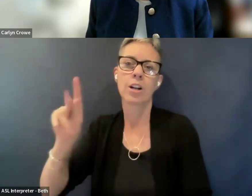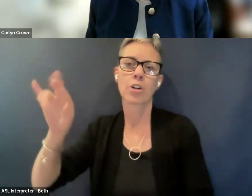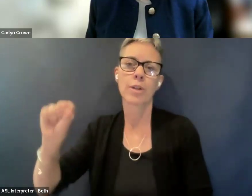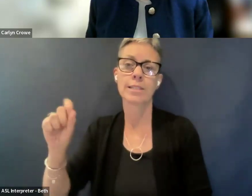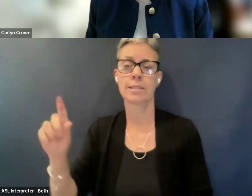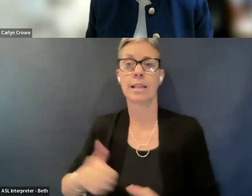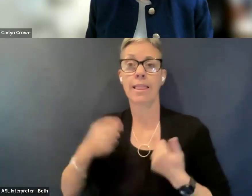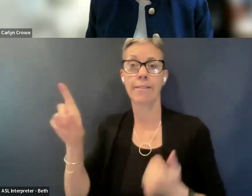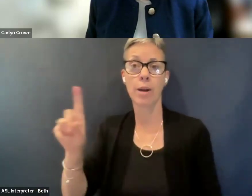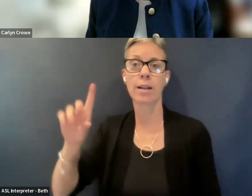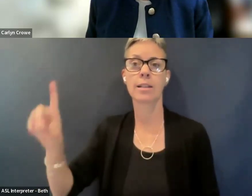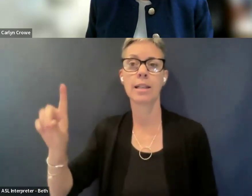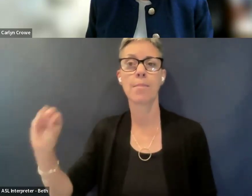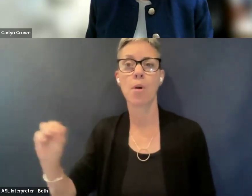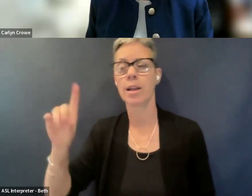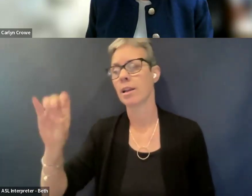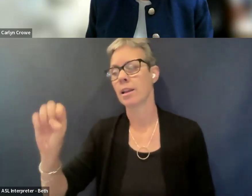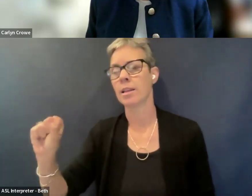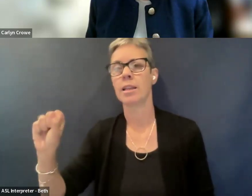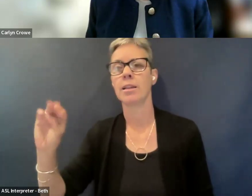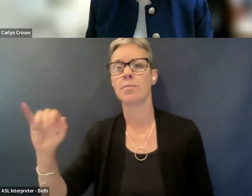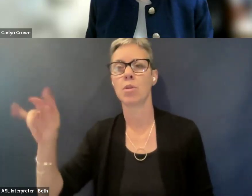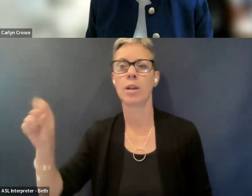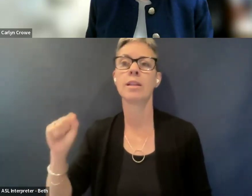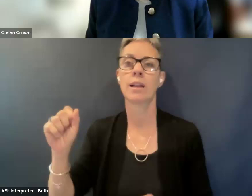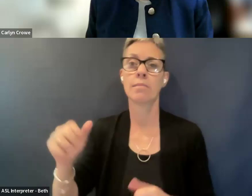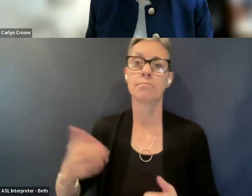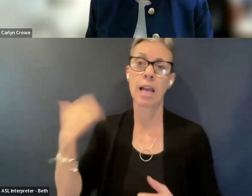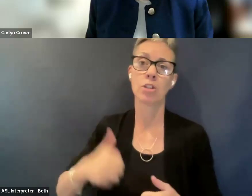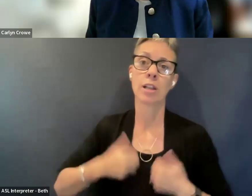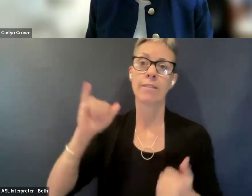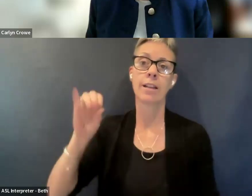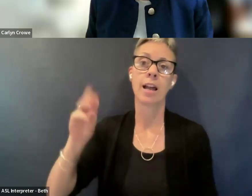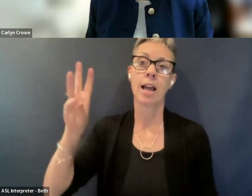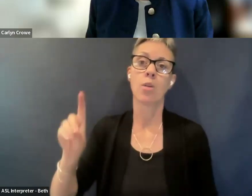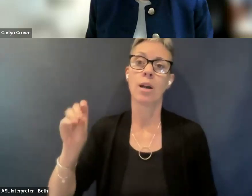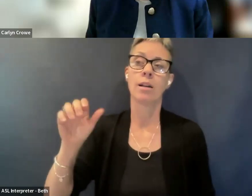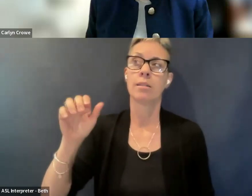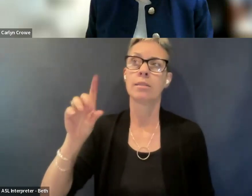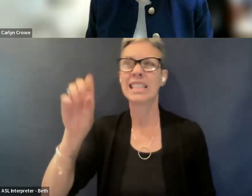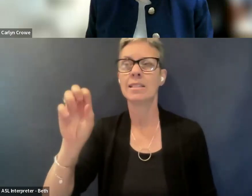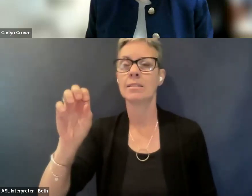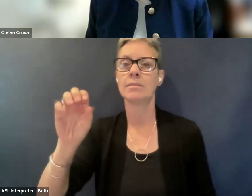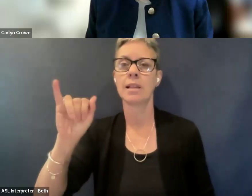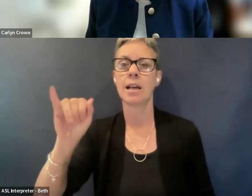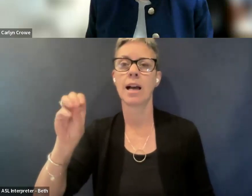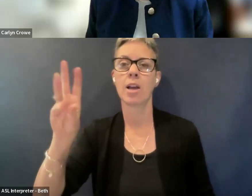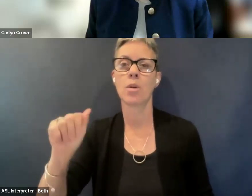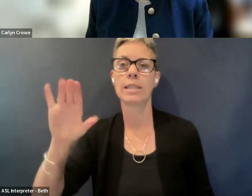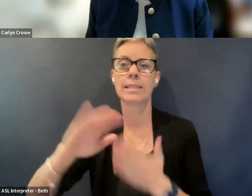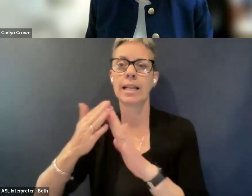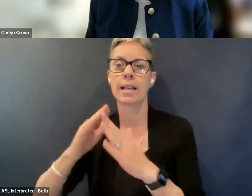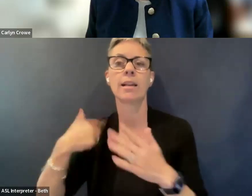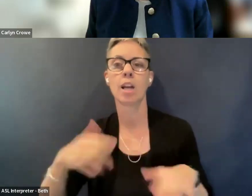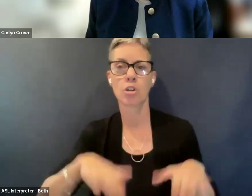Moines now. I lived in Iowa City for 25 years and grew up in South Dakota. I